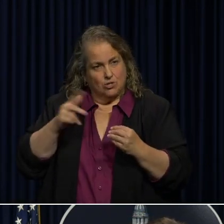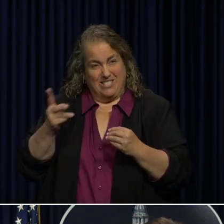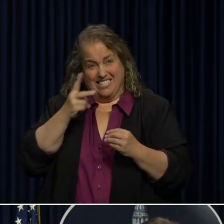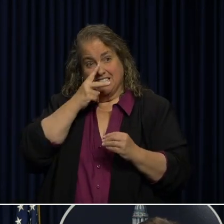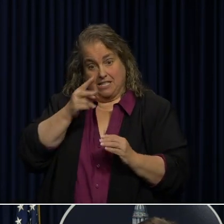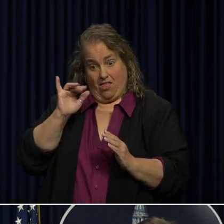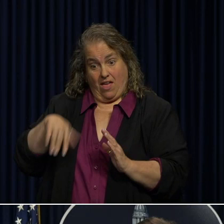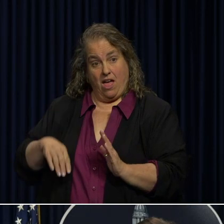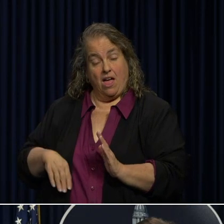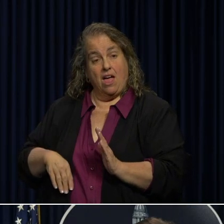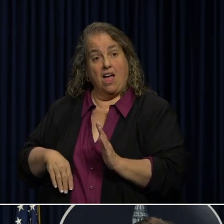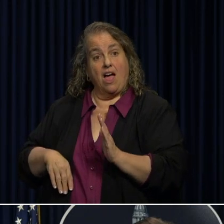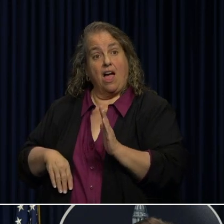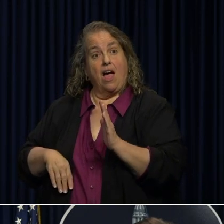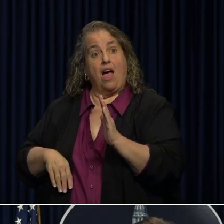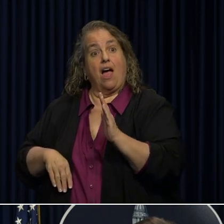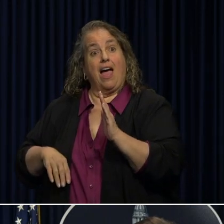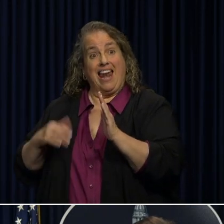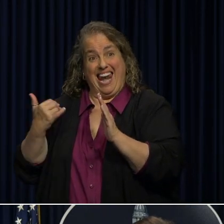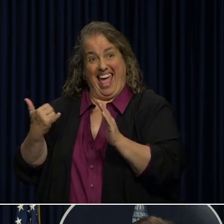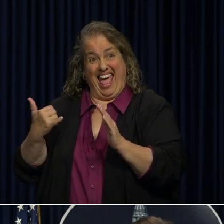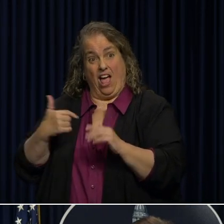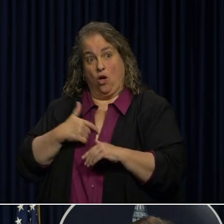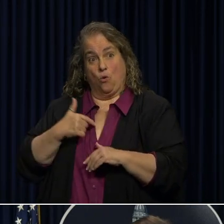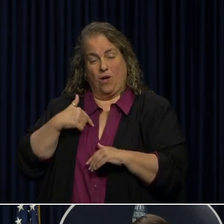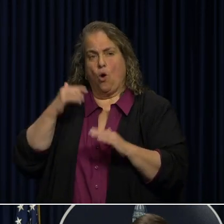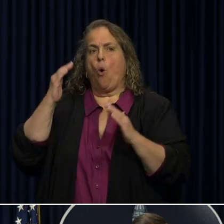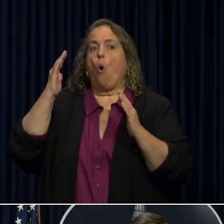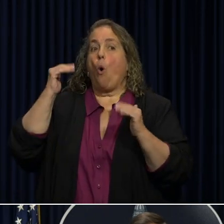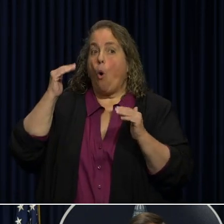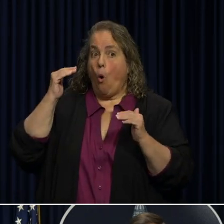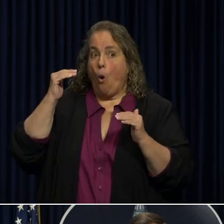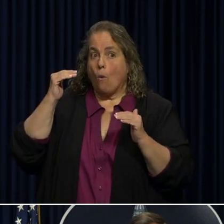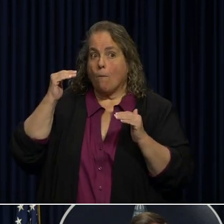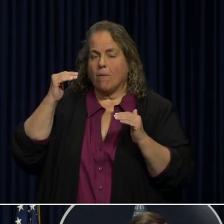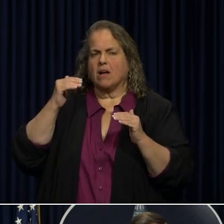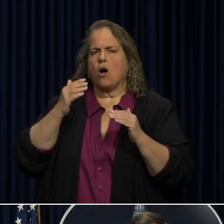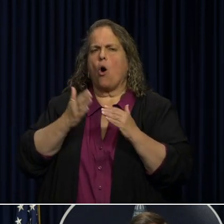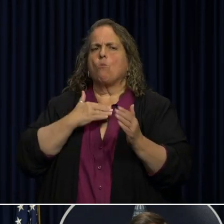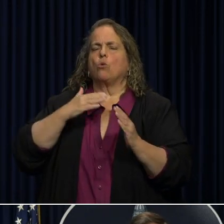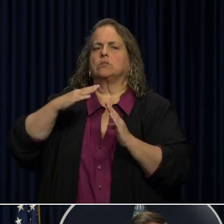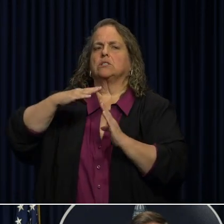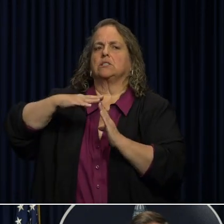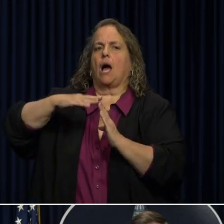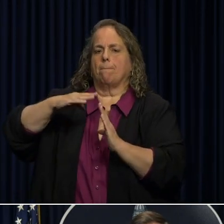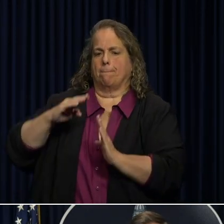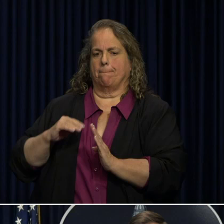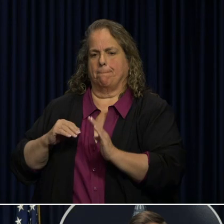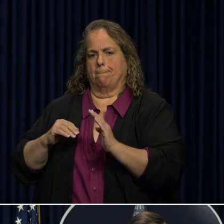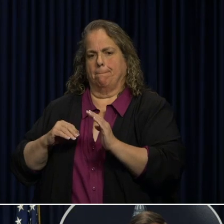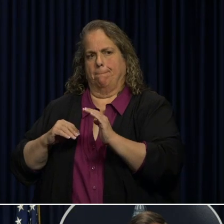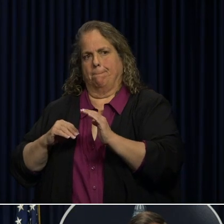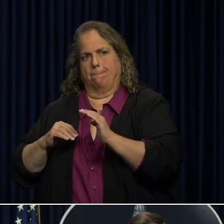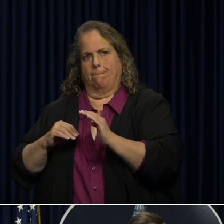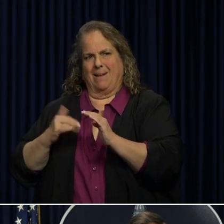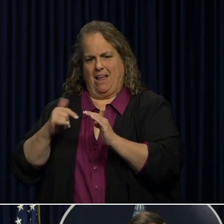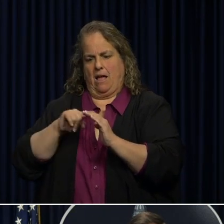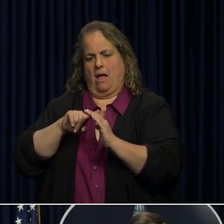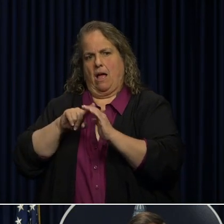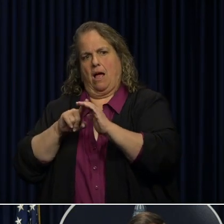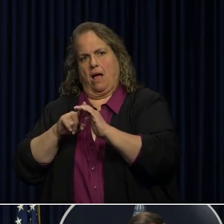is we are right now, we hope, at kind of the top of that we have plateaued it because we